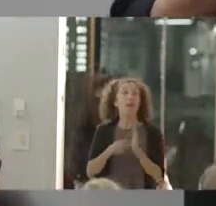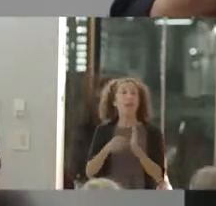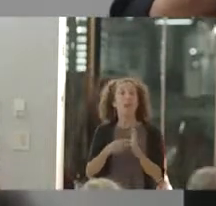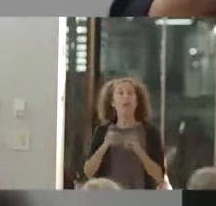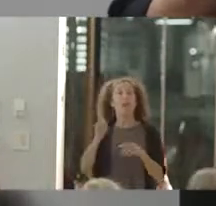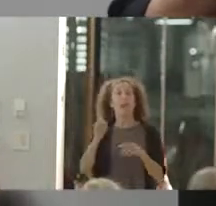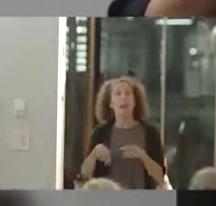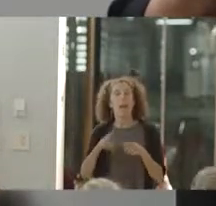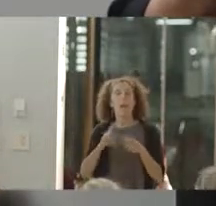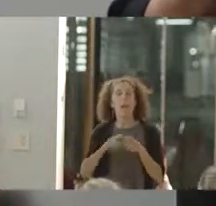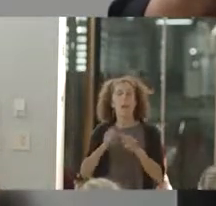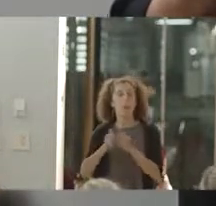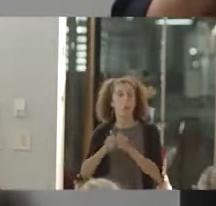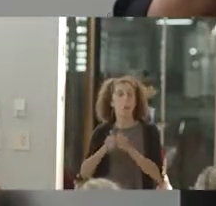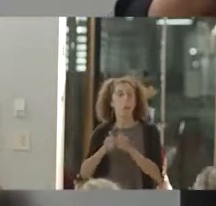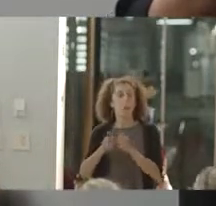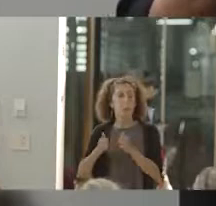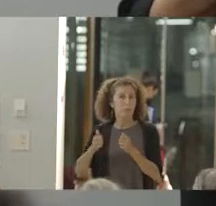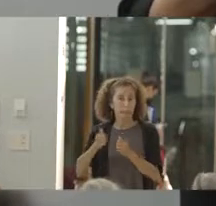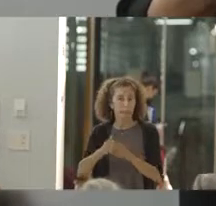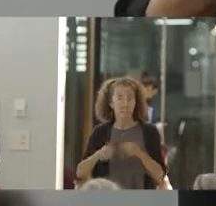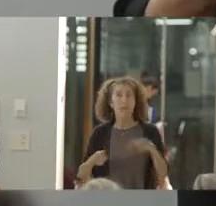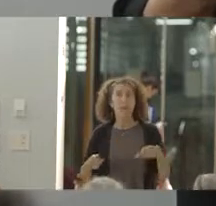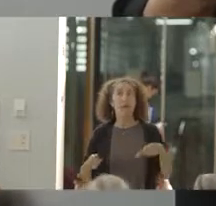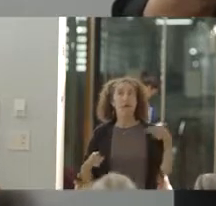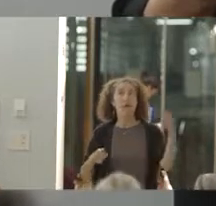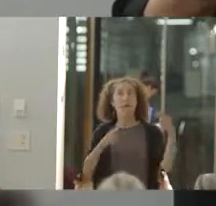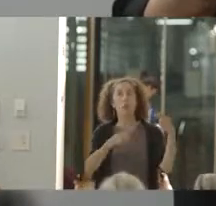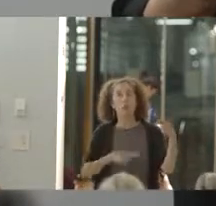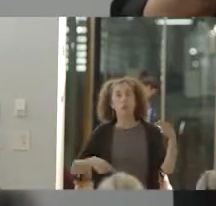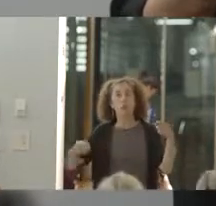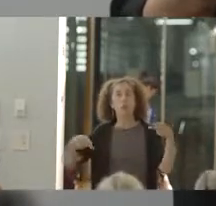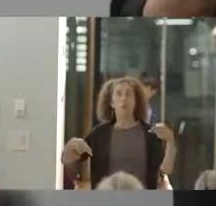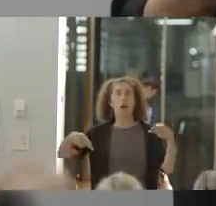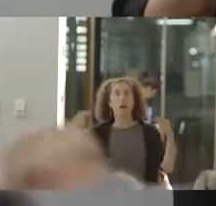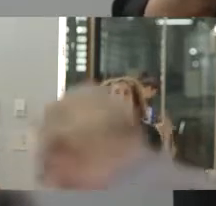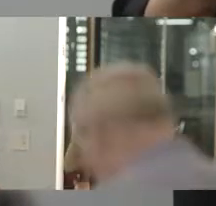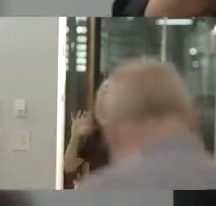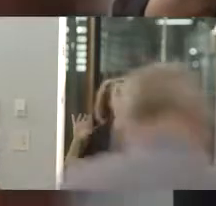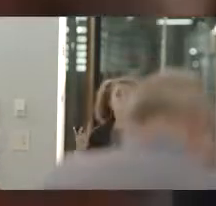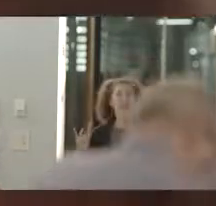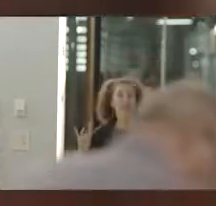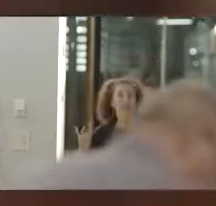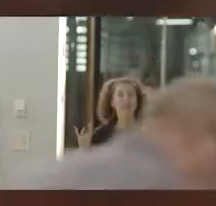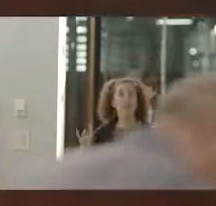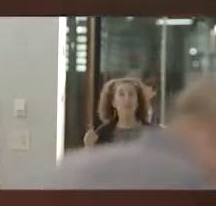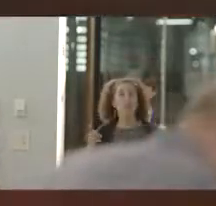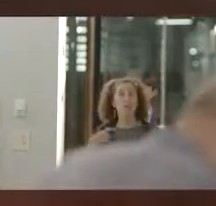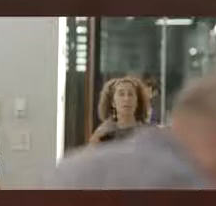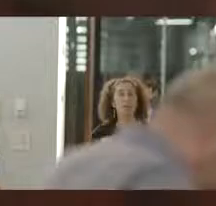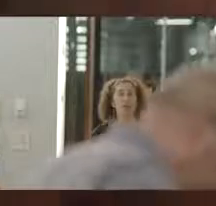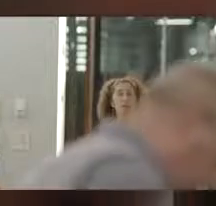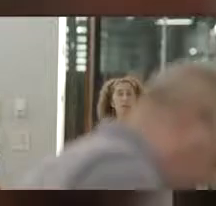earlier, we have to connect High Point to High Point. Otherwise, the water simply goes around the back door. But once we get to that